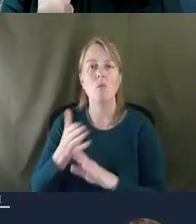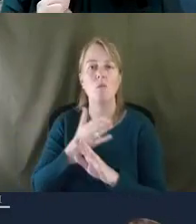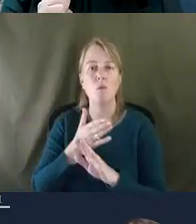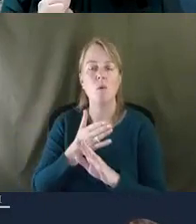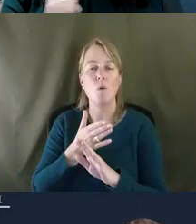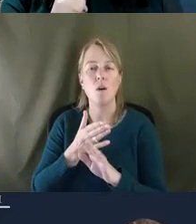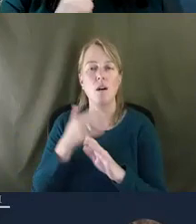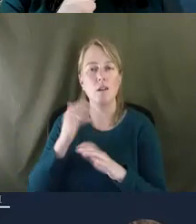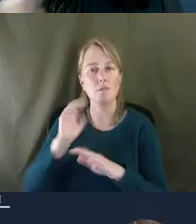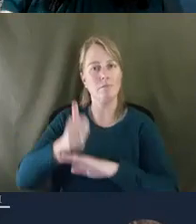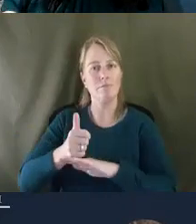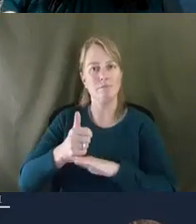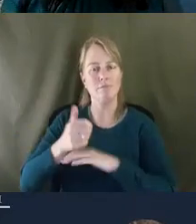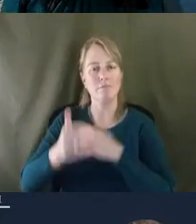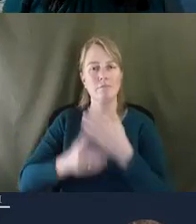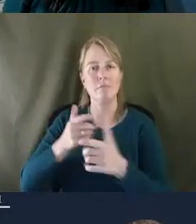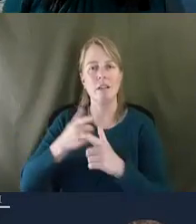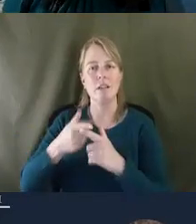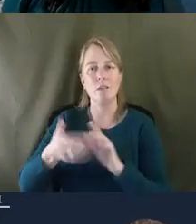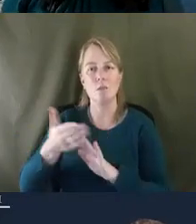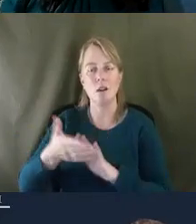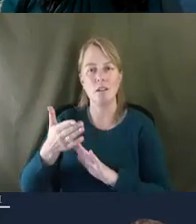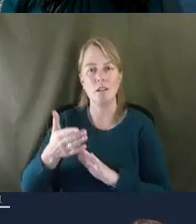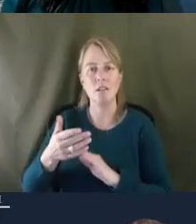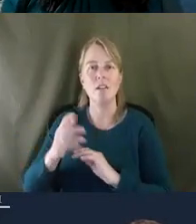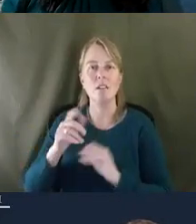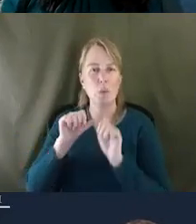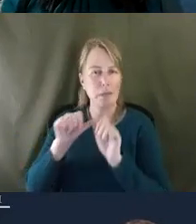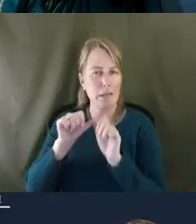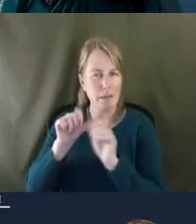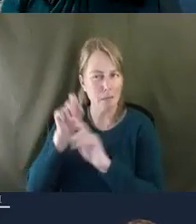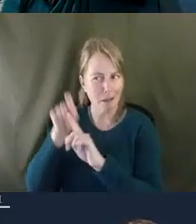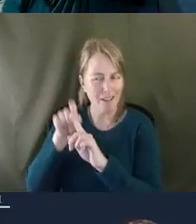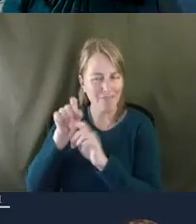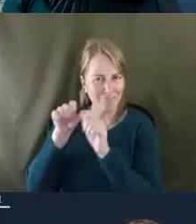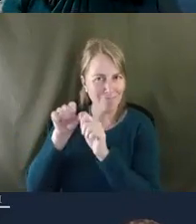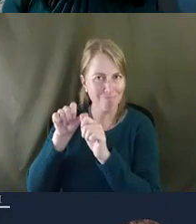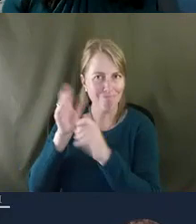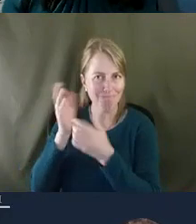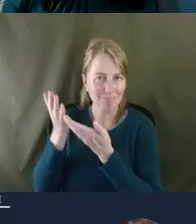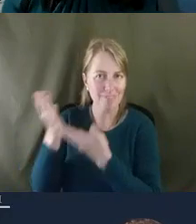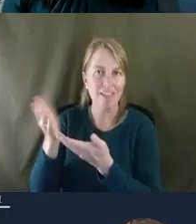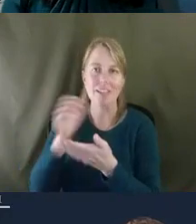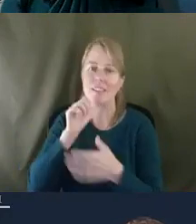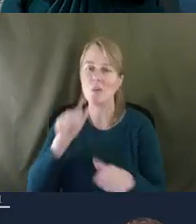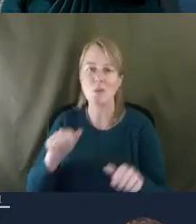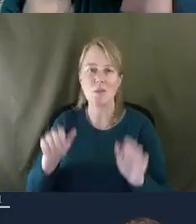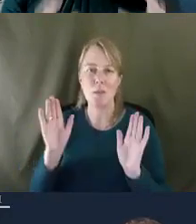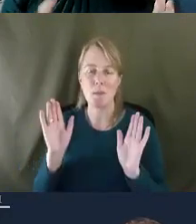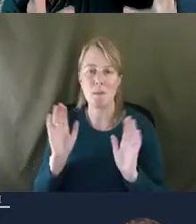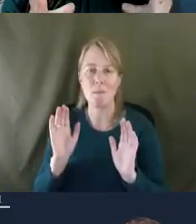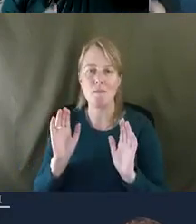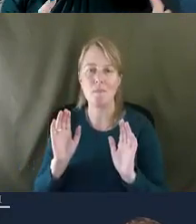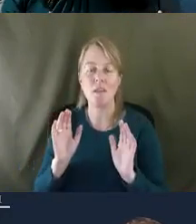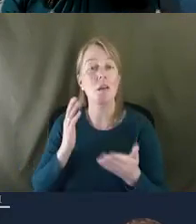it takes hold, and then it can run. So just keep being persistent and don't give up. Put